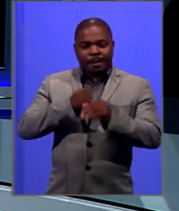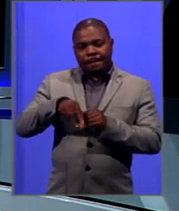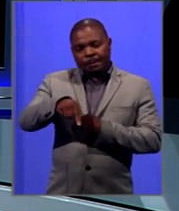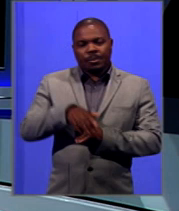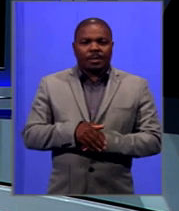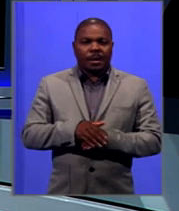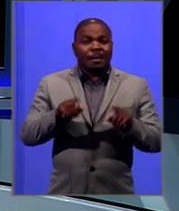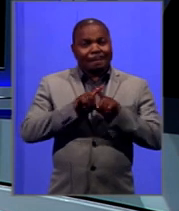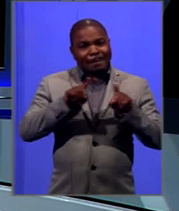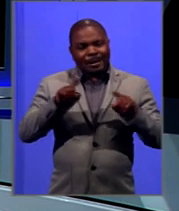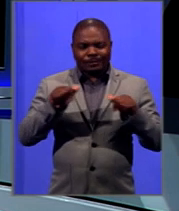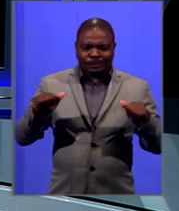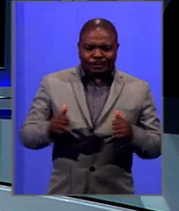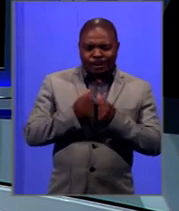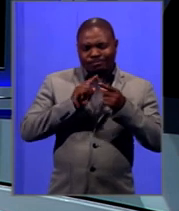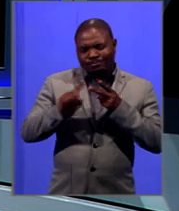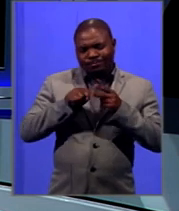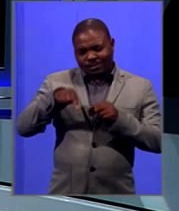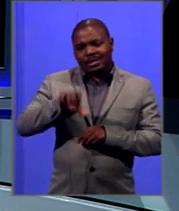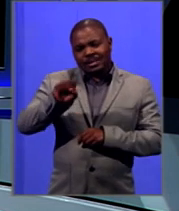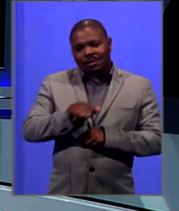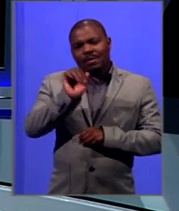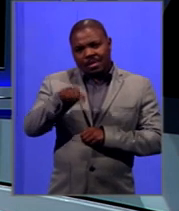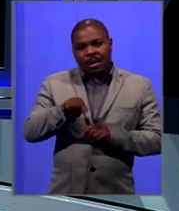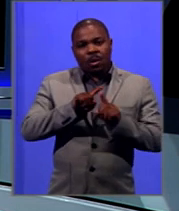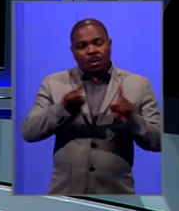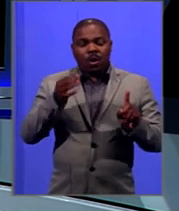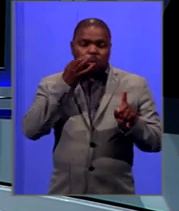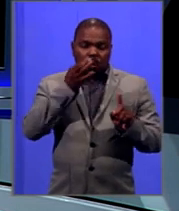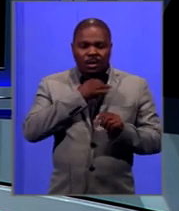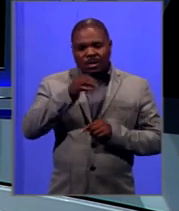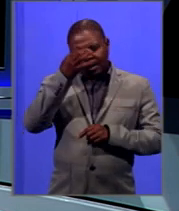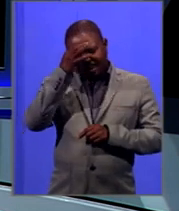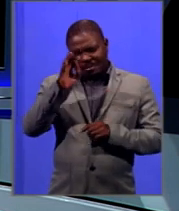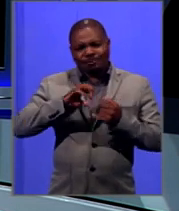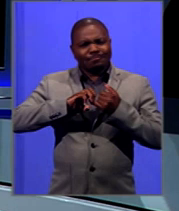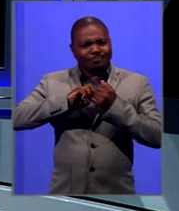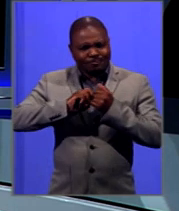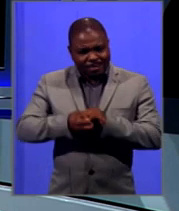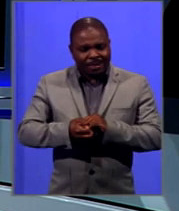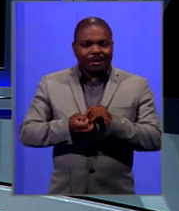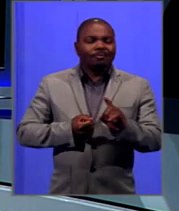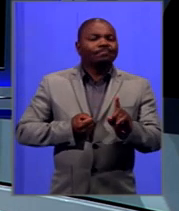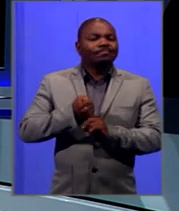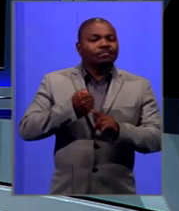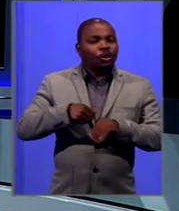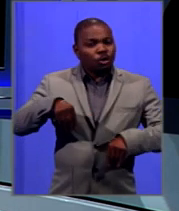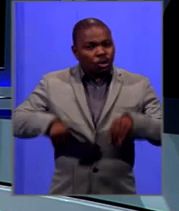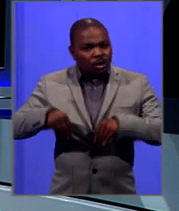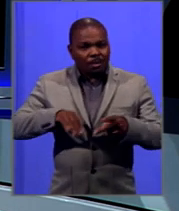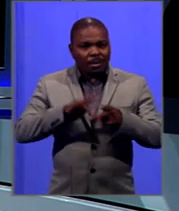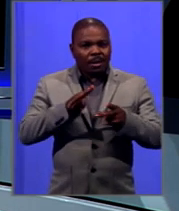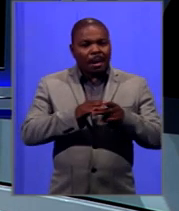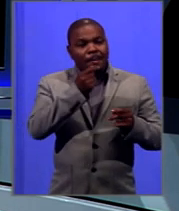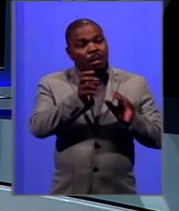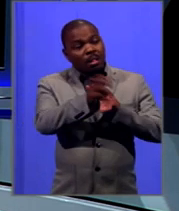nnile le dikgoreletsi di le mmalwa monongwaga. A re puso e dirile go tlala seatla go lwantsha bonweenwee le go busa madi